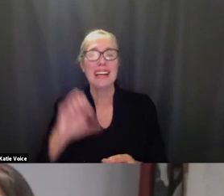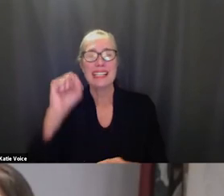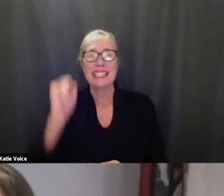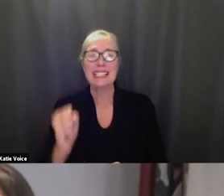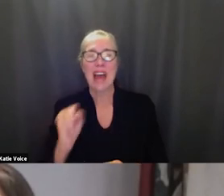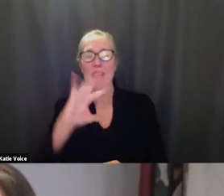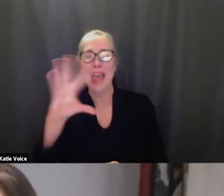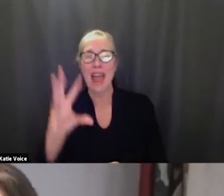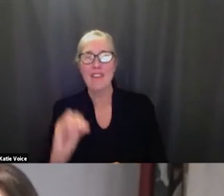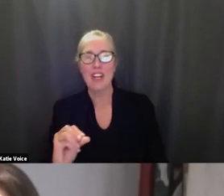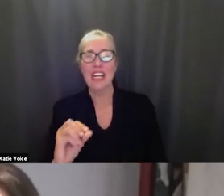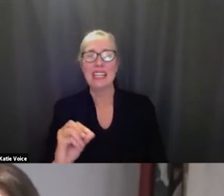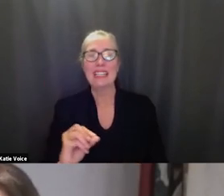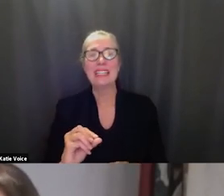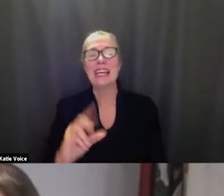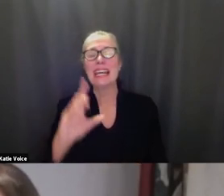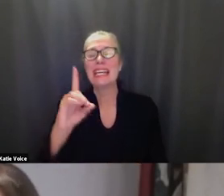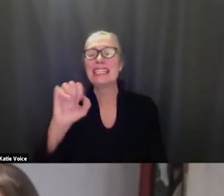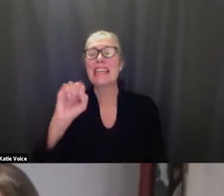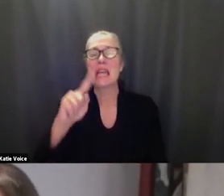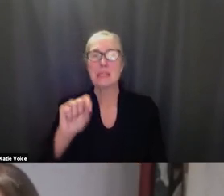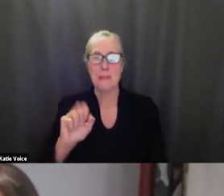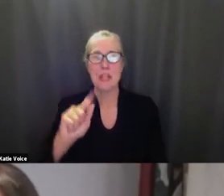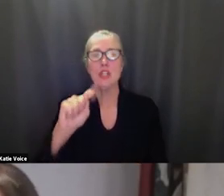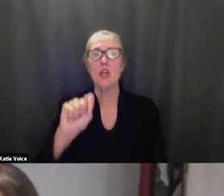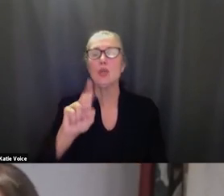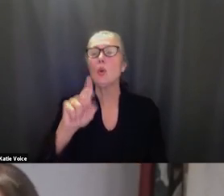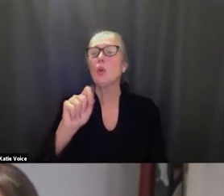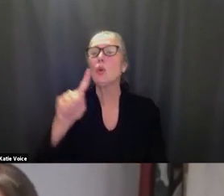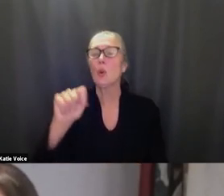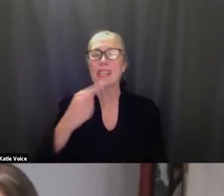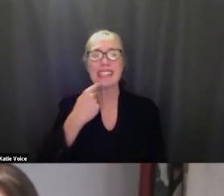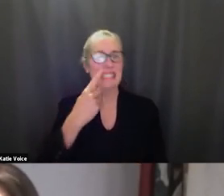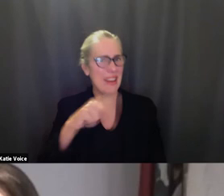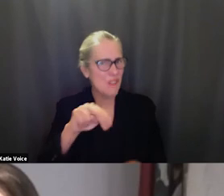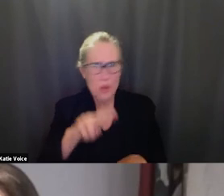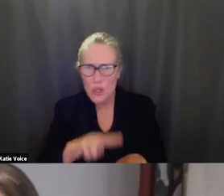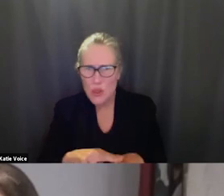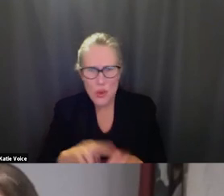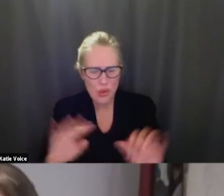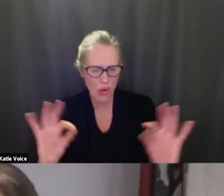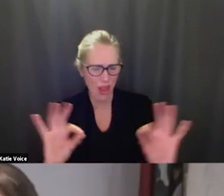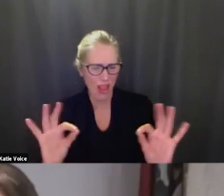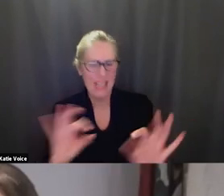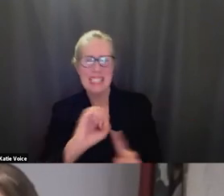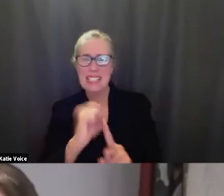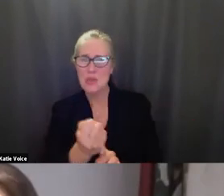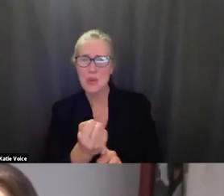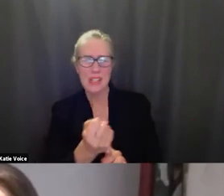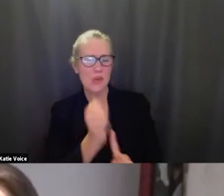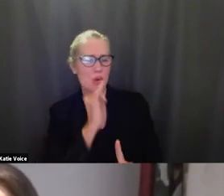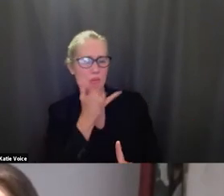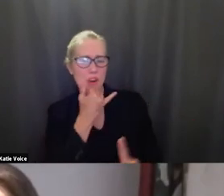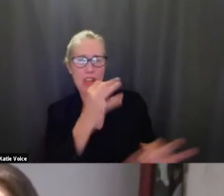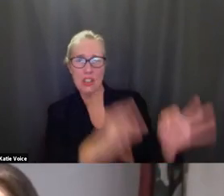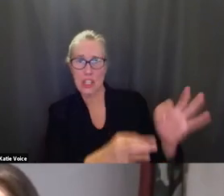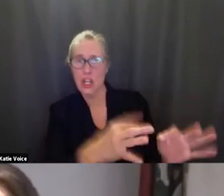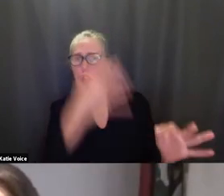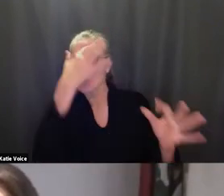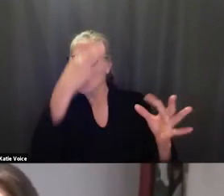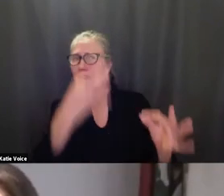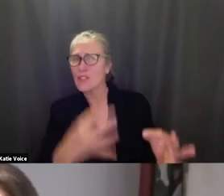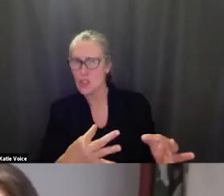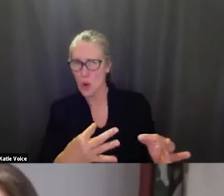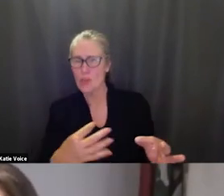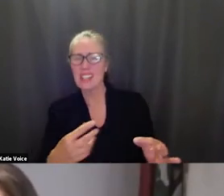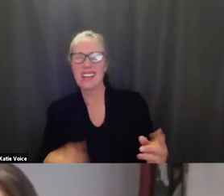activist desmond tutu he said if you are neutral in situations of injustice you have chosen the side of the